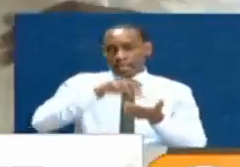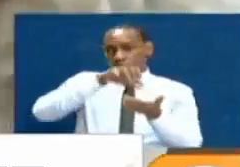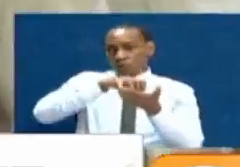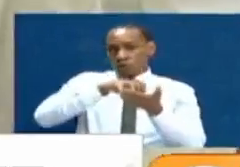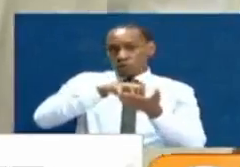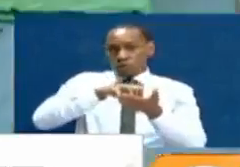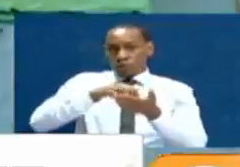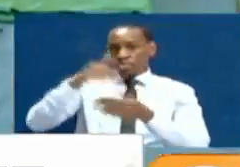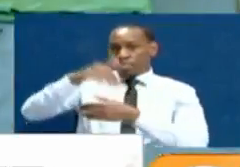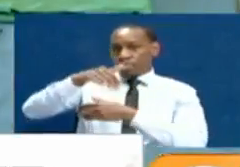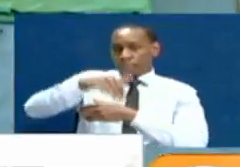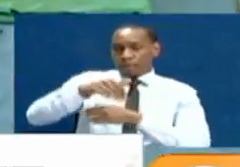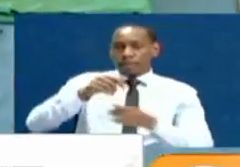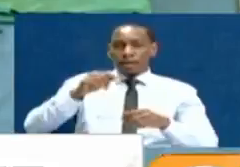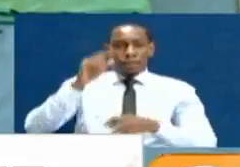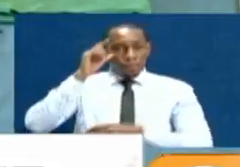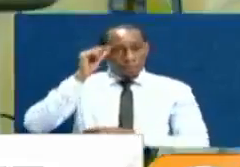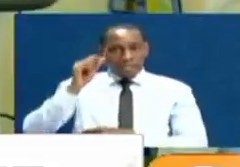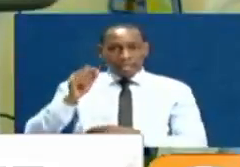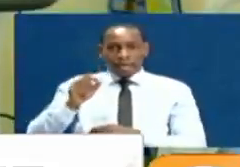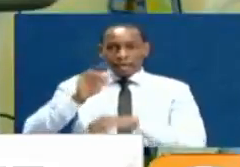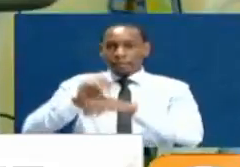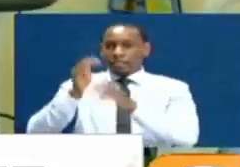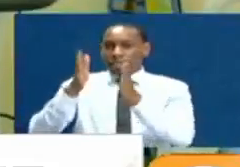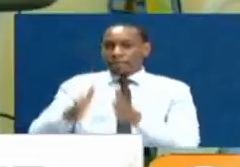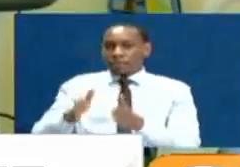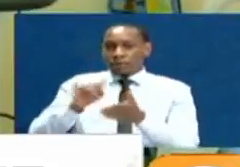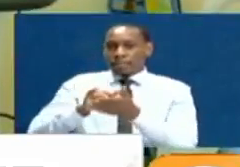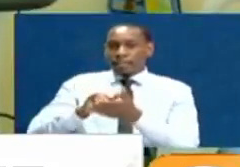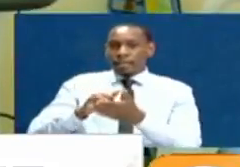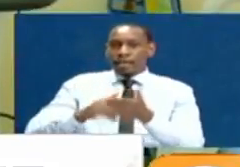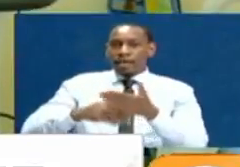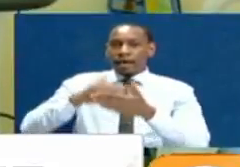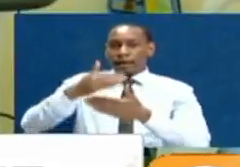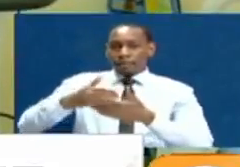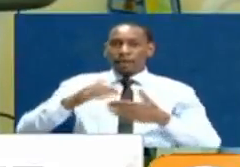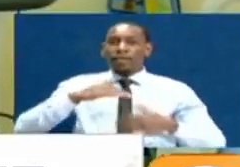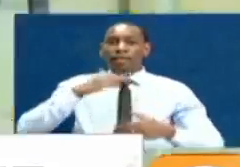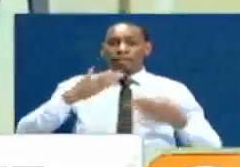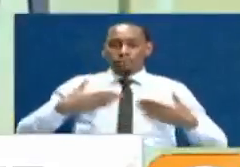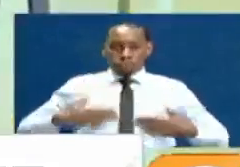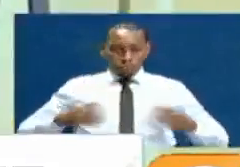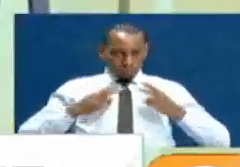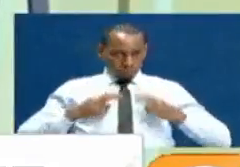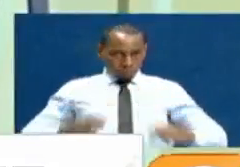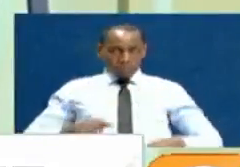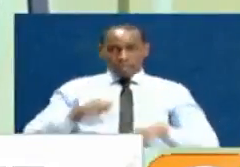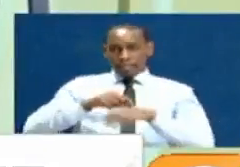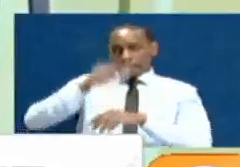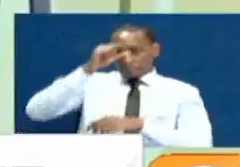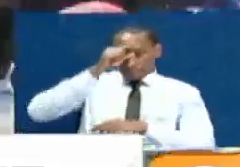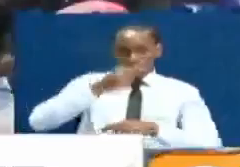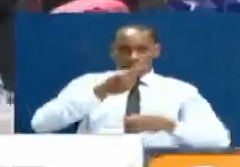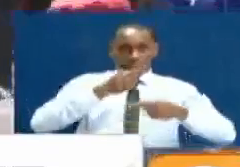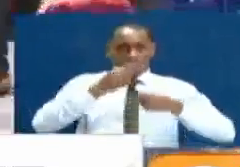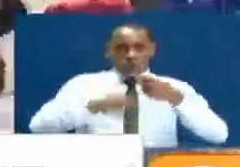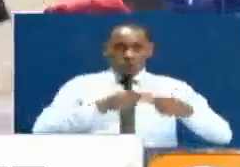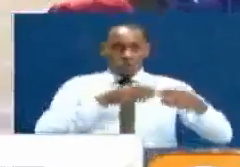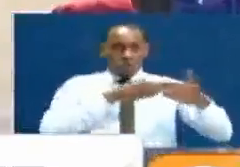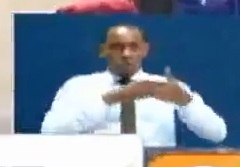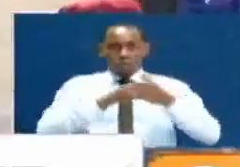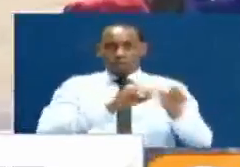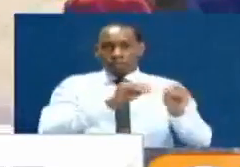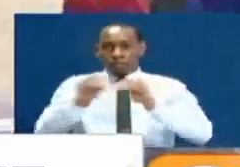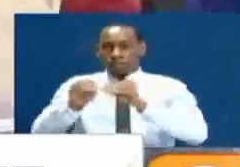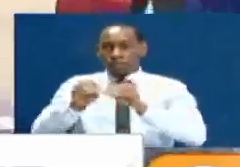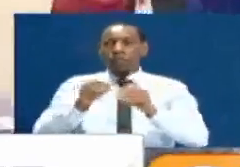condition deteriorated. For the Mombasa victim, his was discovered during post-mortem. Even as the government tightens restrictions aimed at